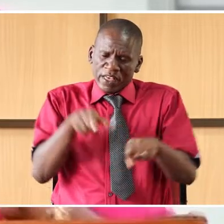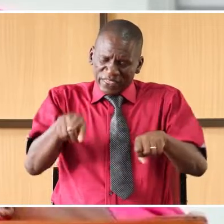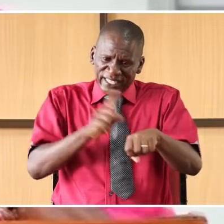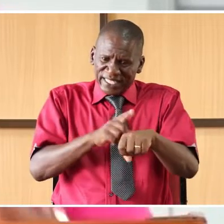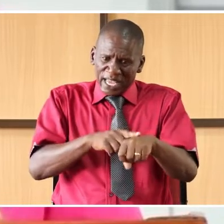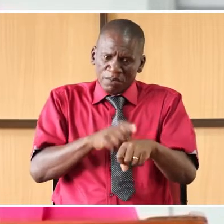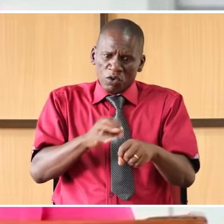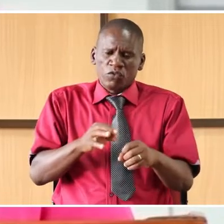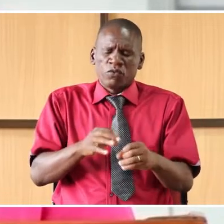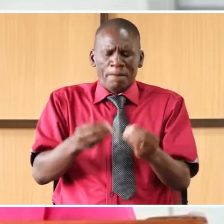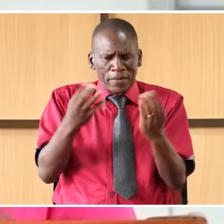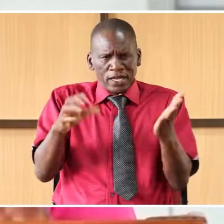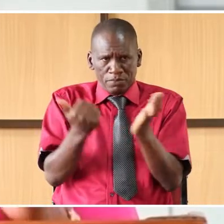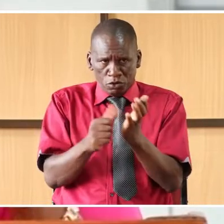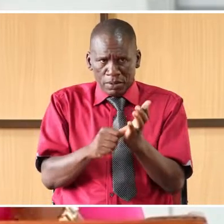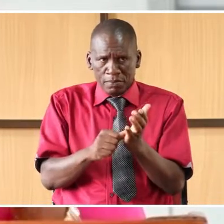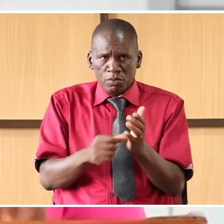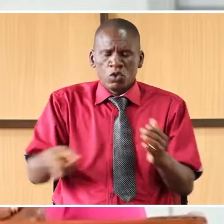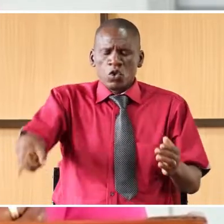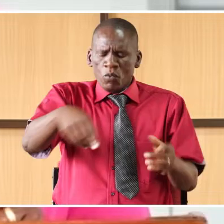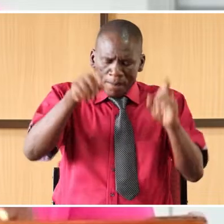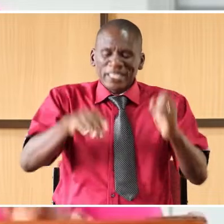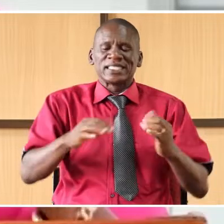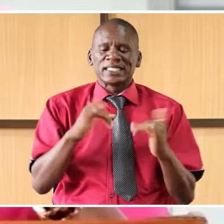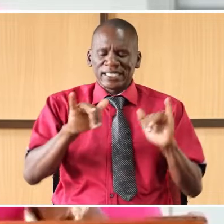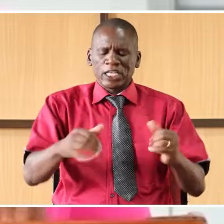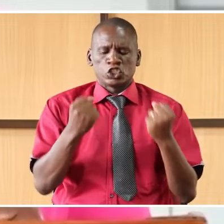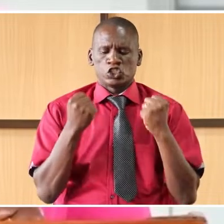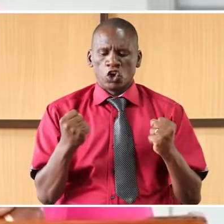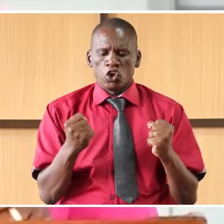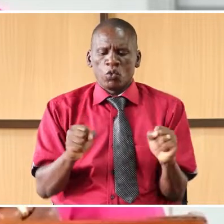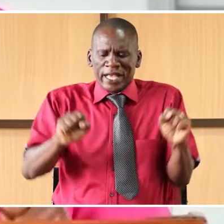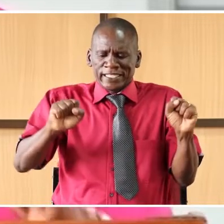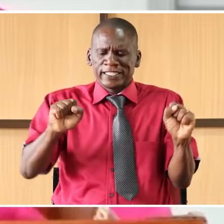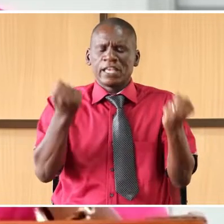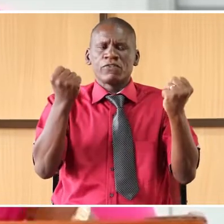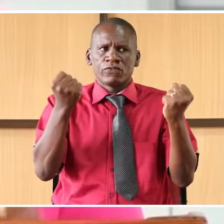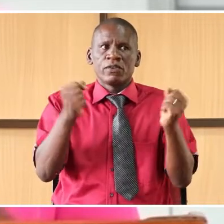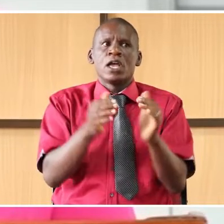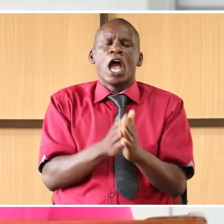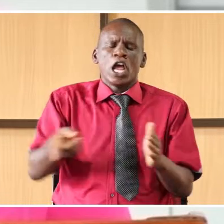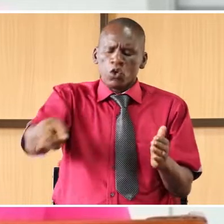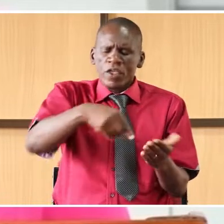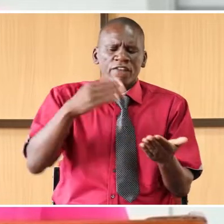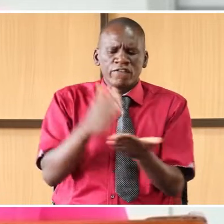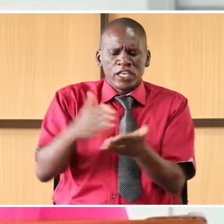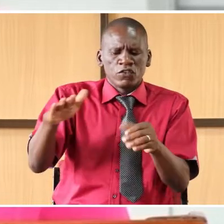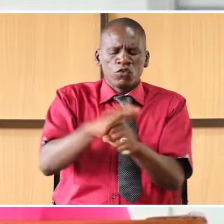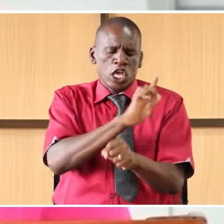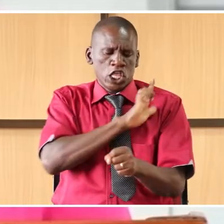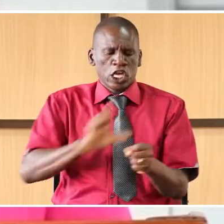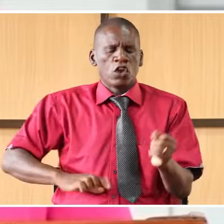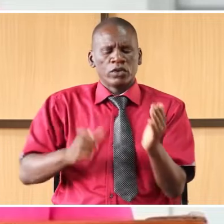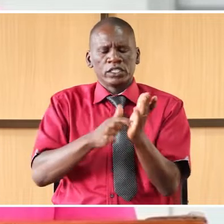times of adversity. We are strong, we are safe, and we are faithful in the Lord